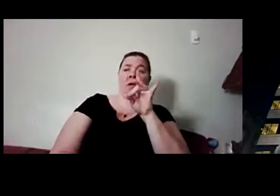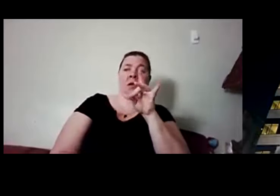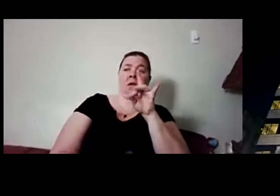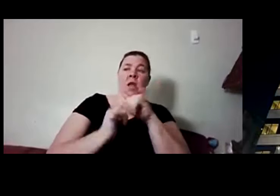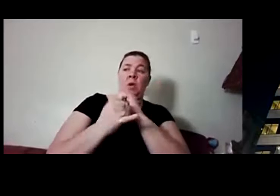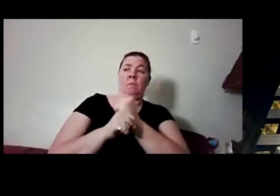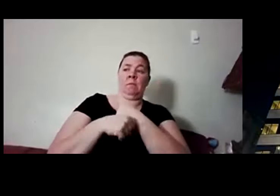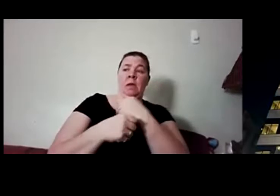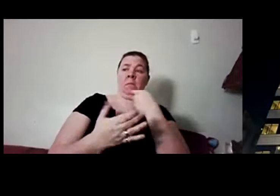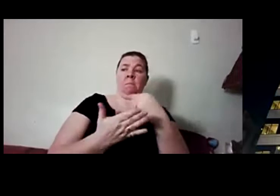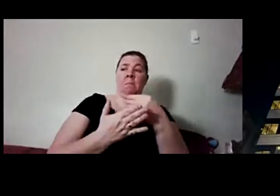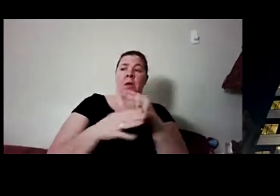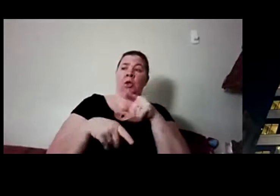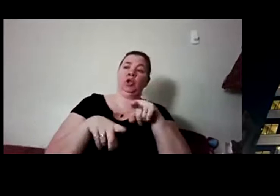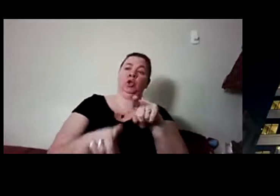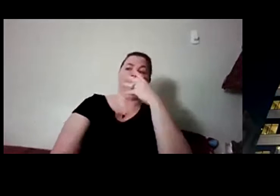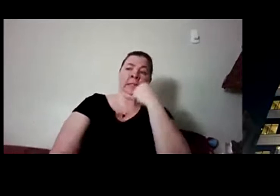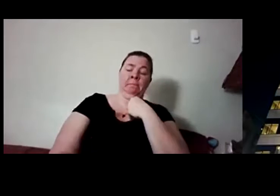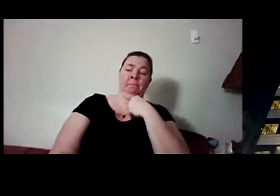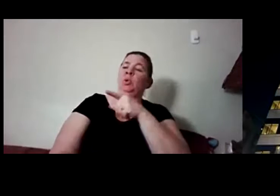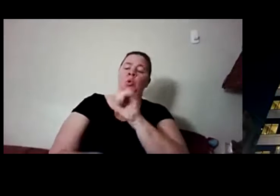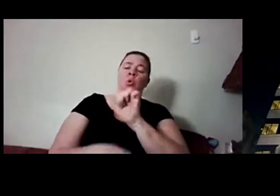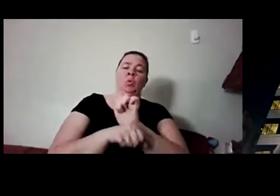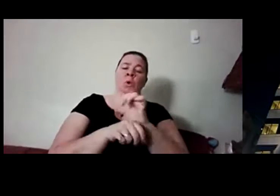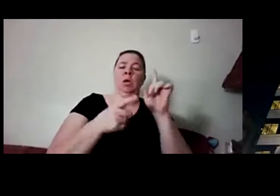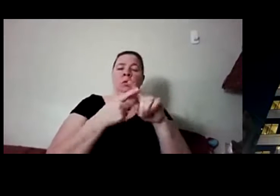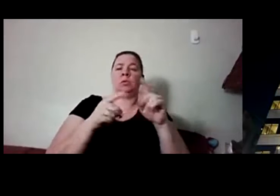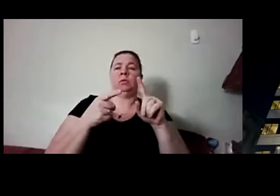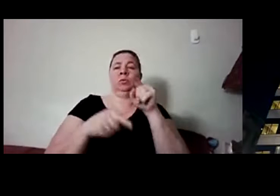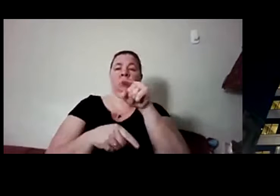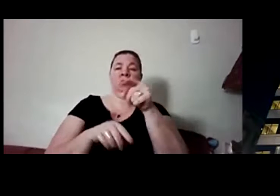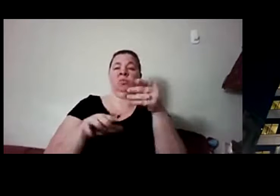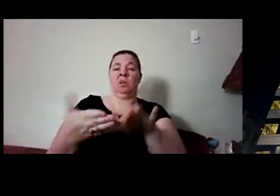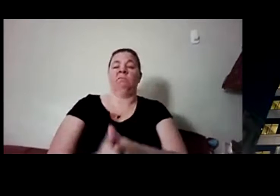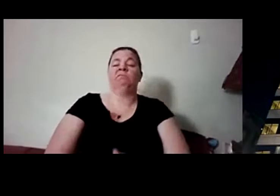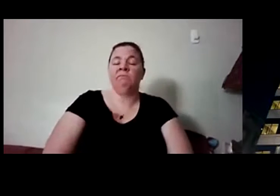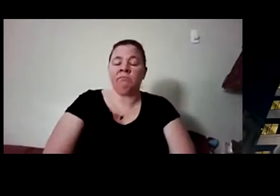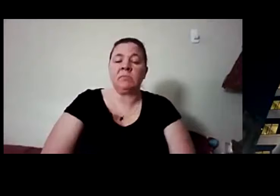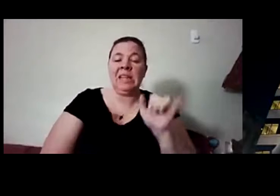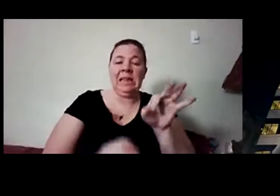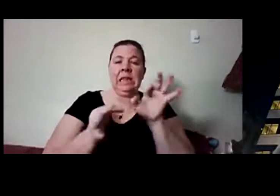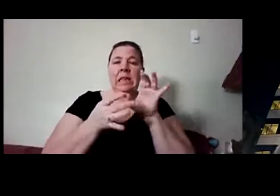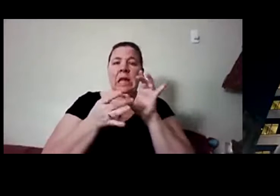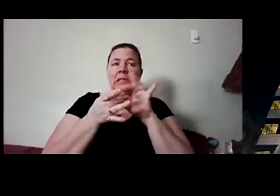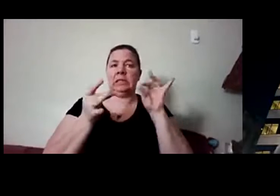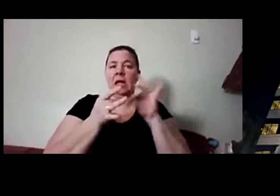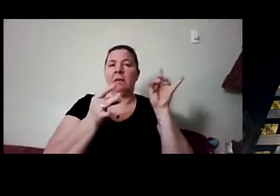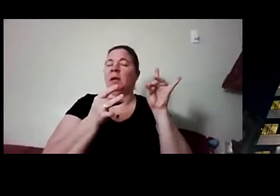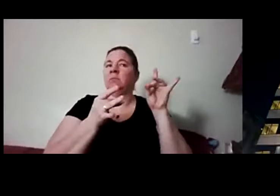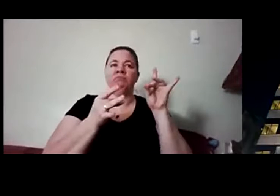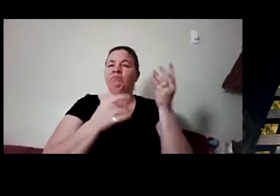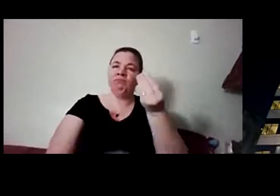make money while you sleep, you're going to work until you die. That statement has resonated with me all this